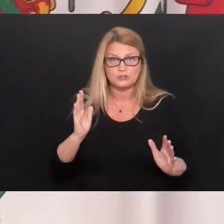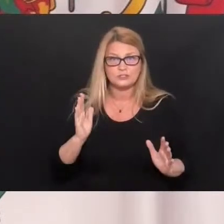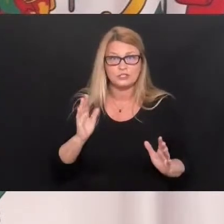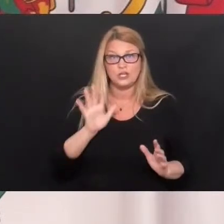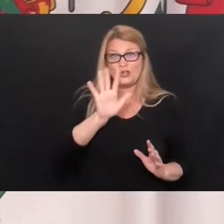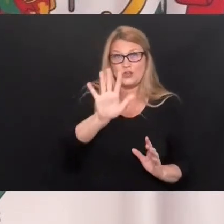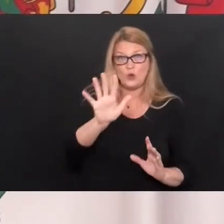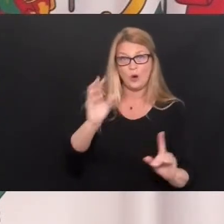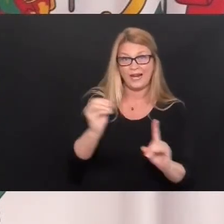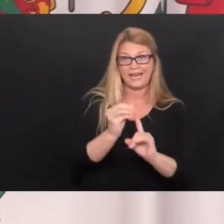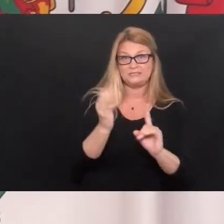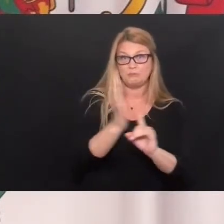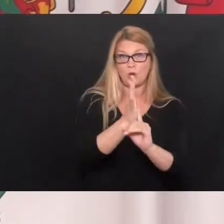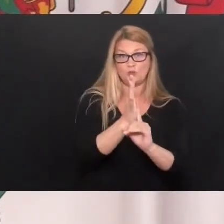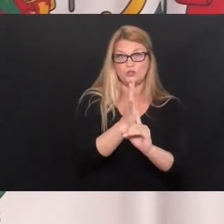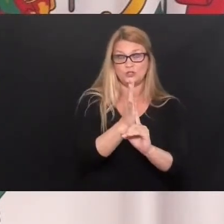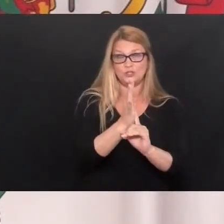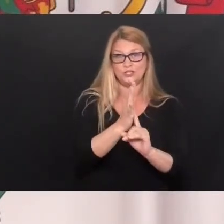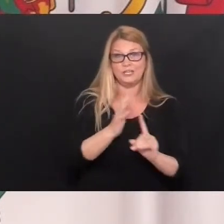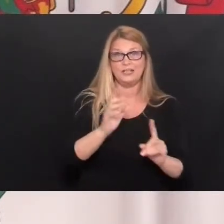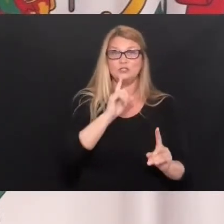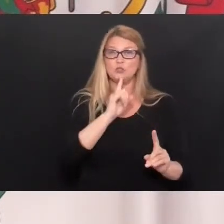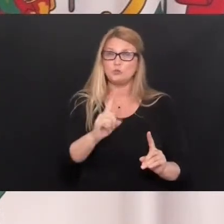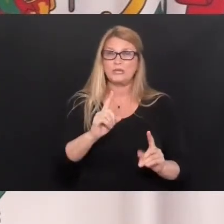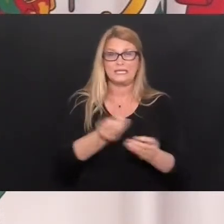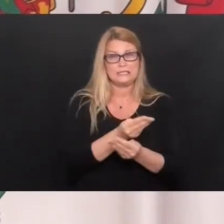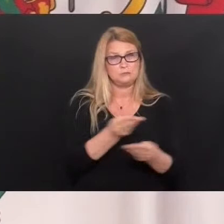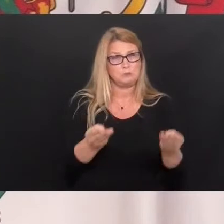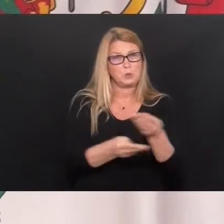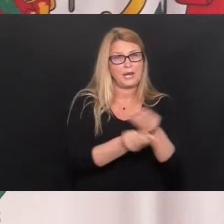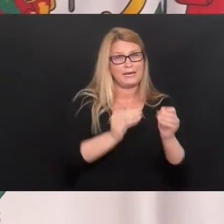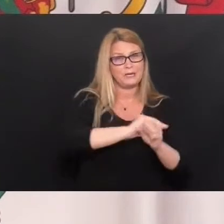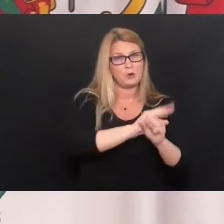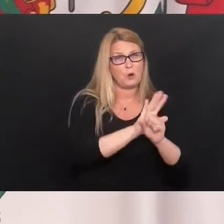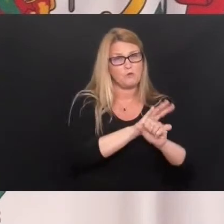exposure to causing a real issue,